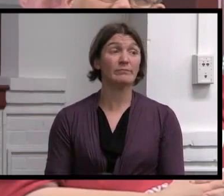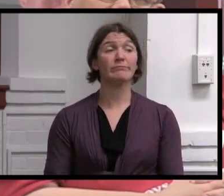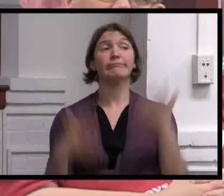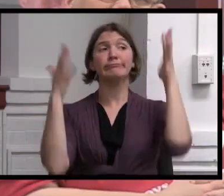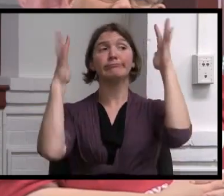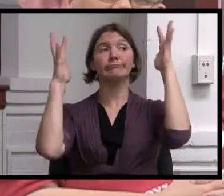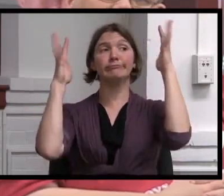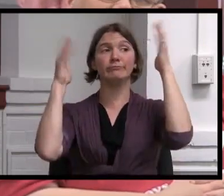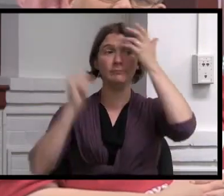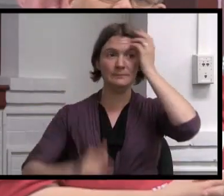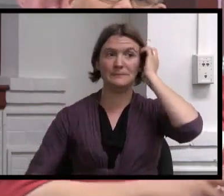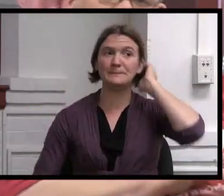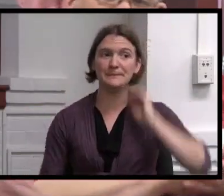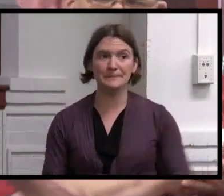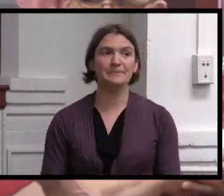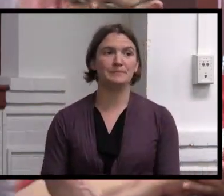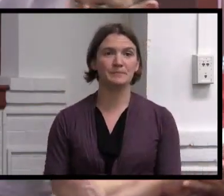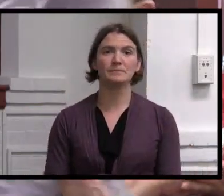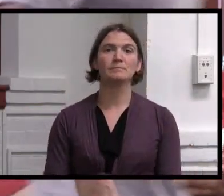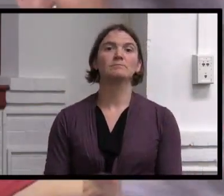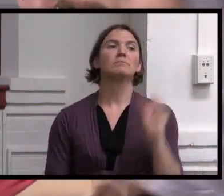much.